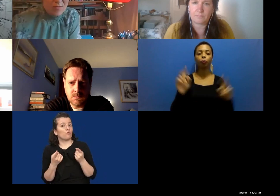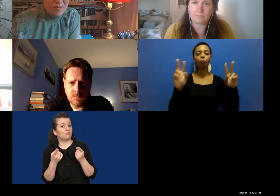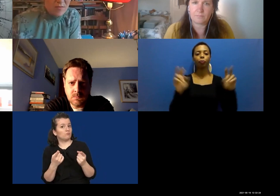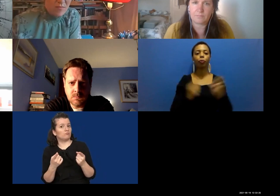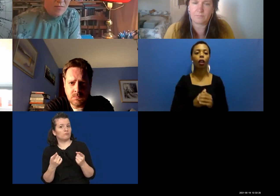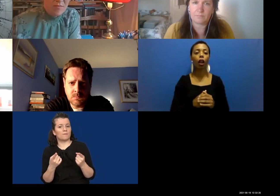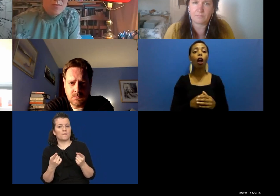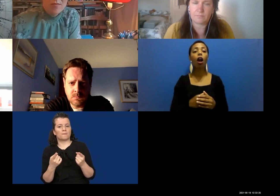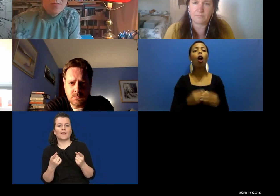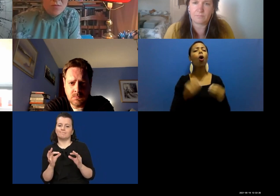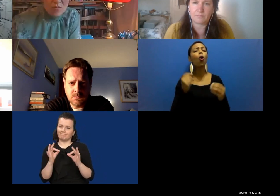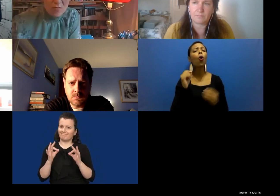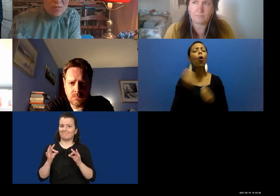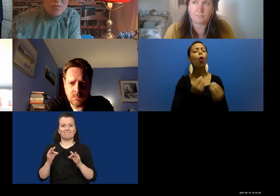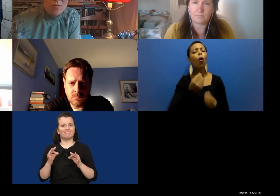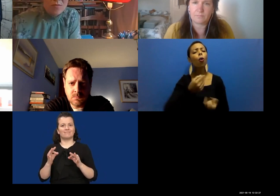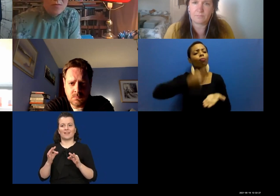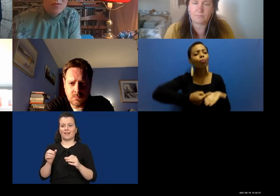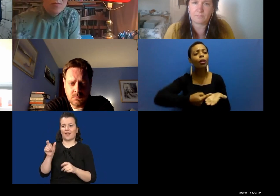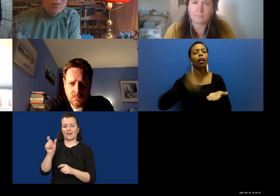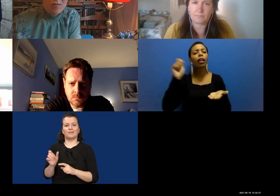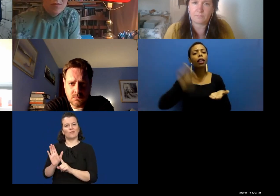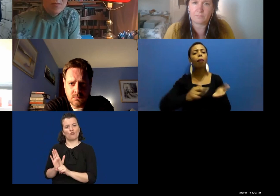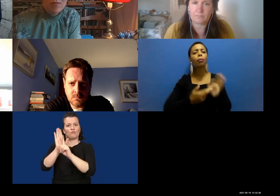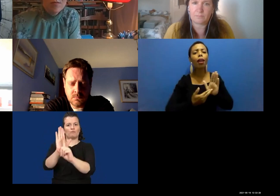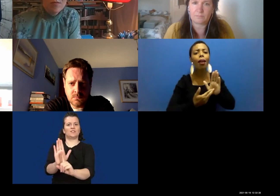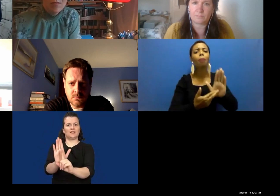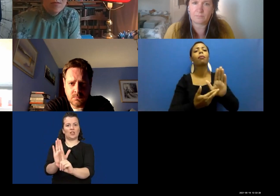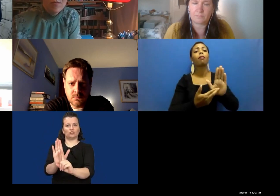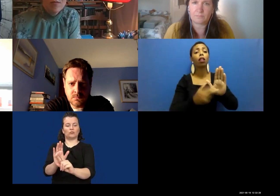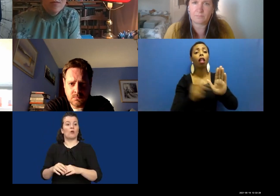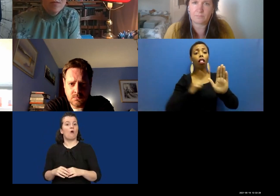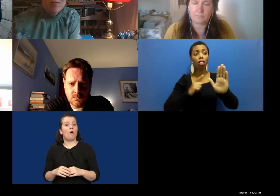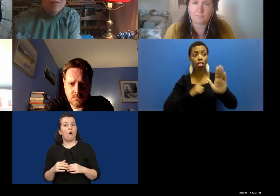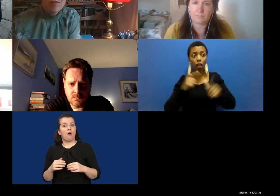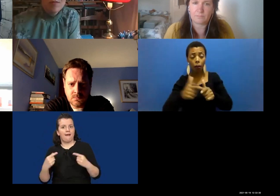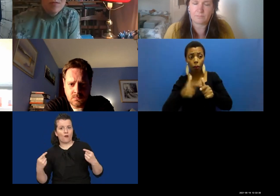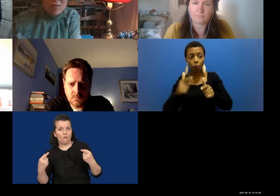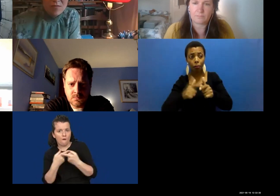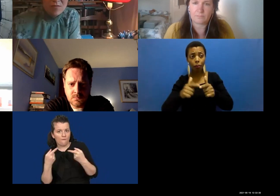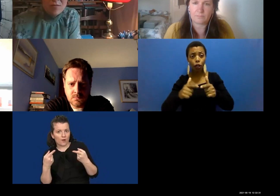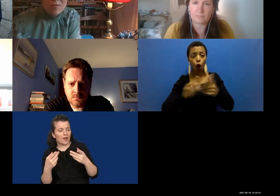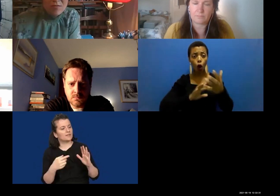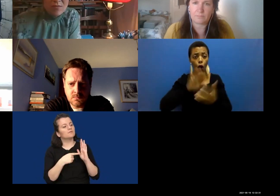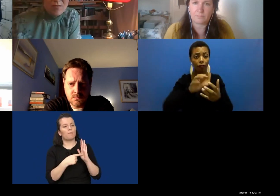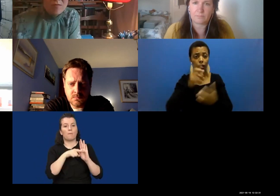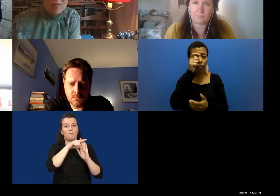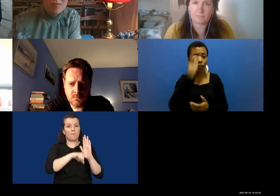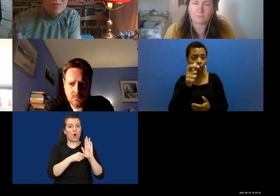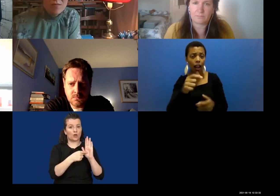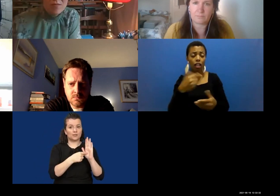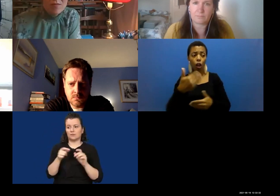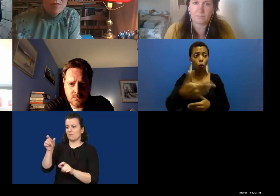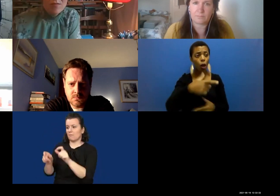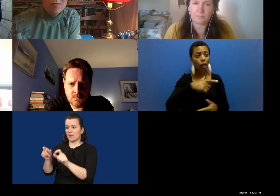effective representation, conflicts of interest, and power tensions between policymakers and